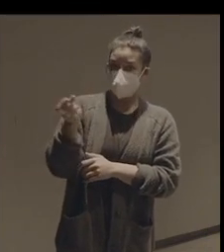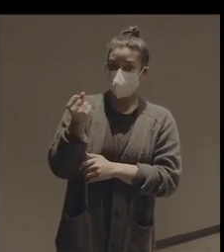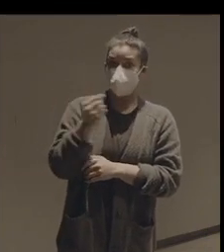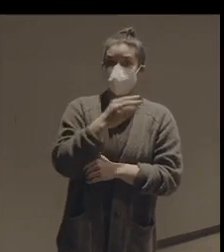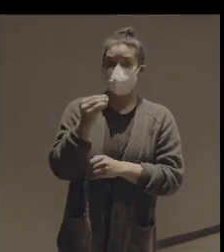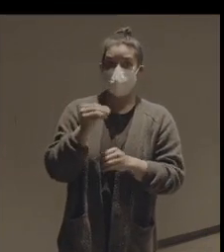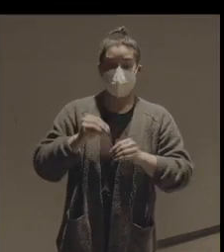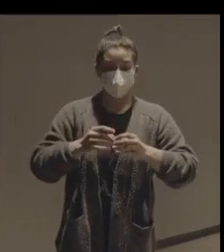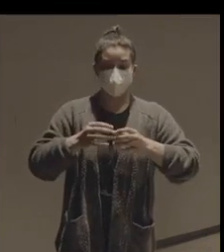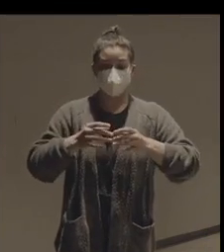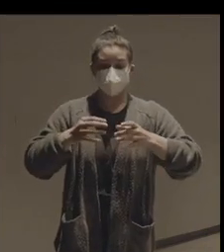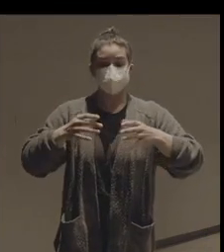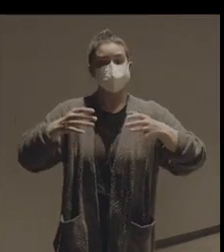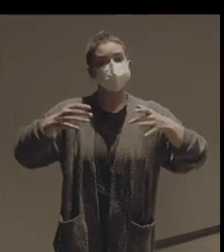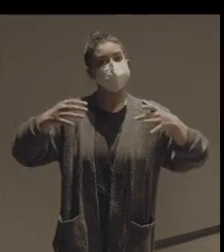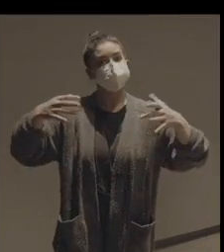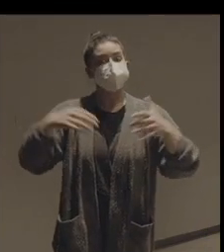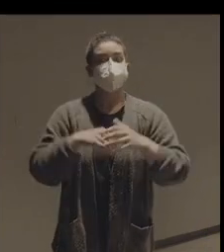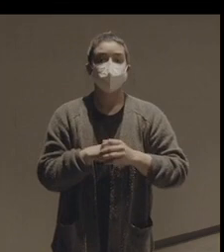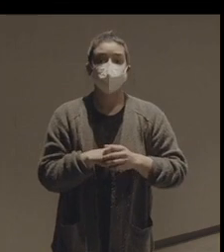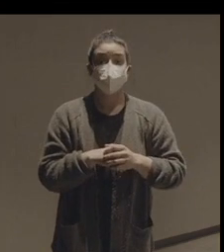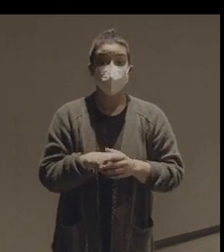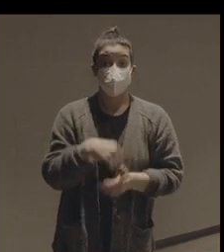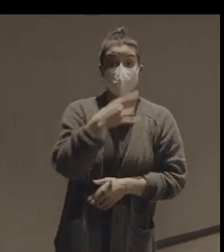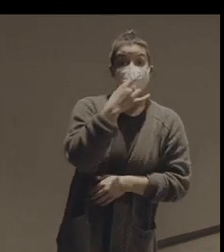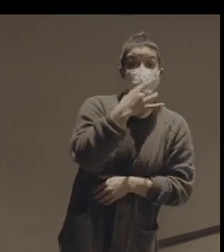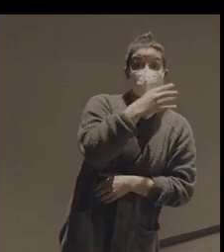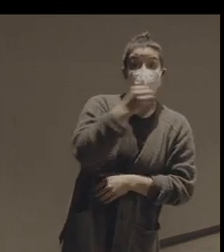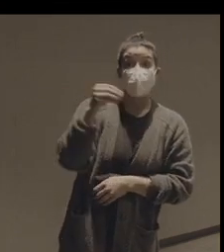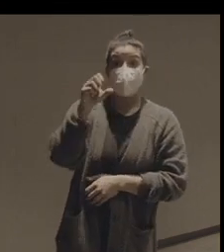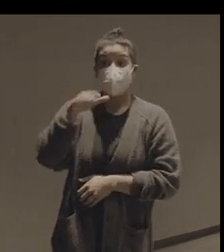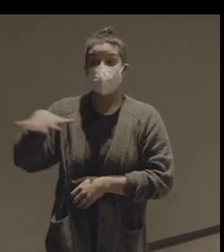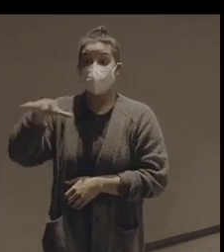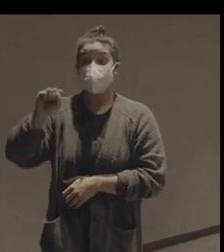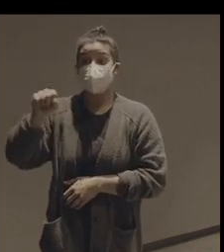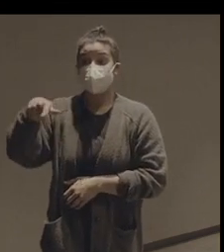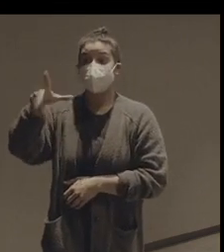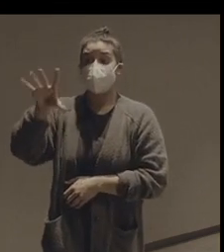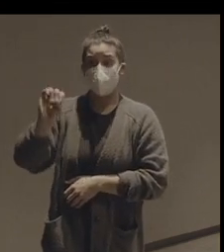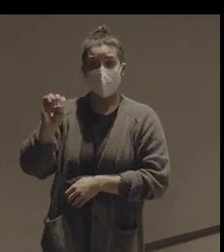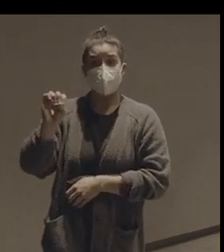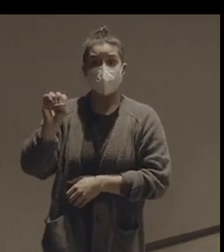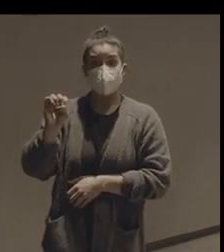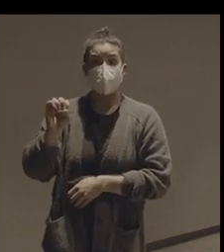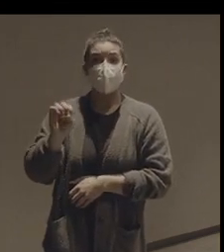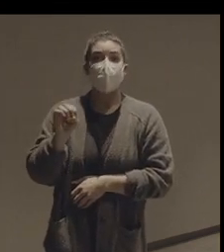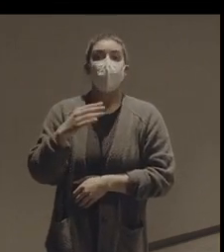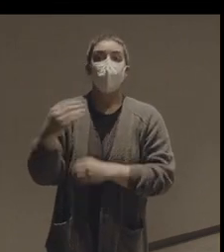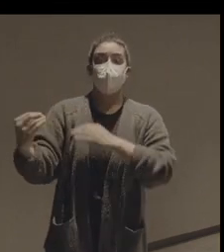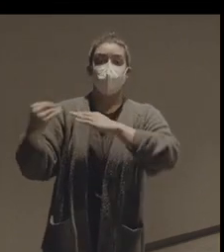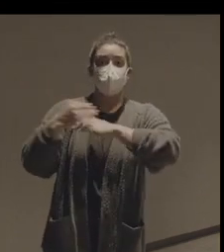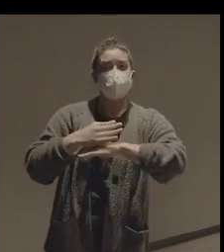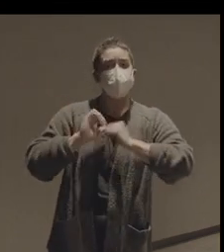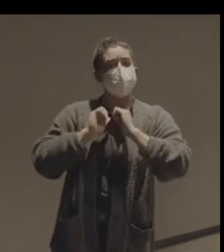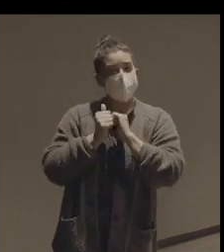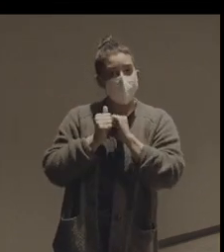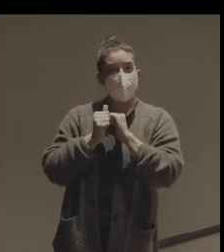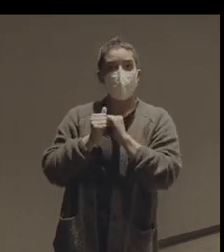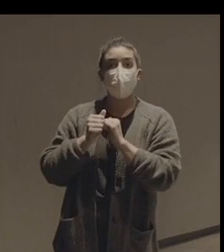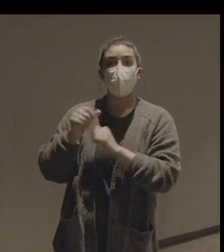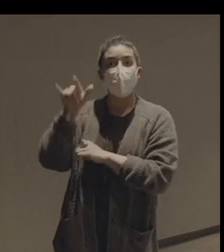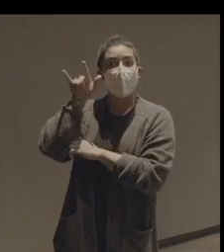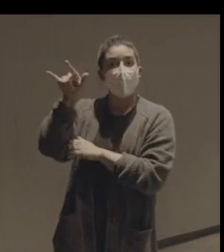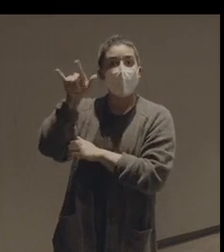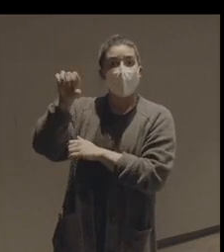discussed as merging the innovations made and used by the aerospace industry and other advanced industries with the culture of the